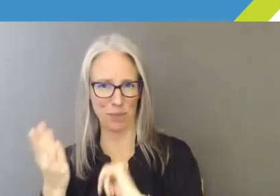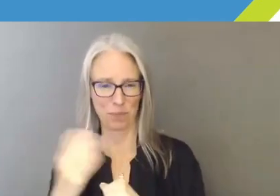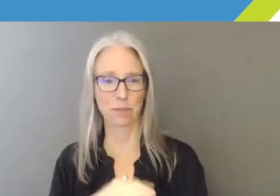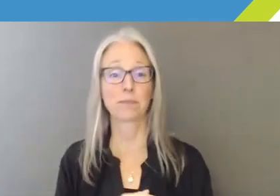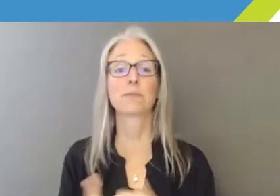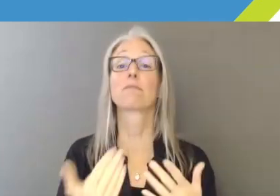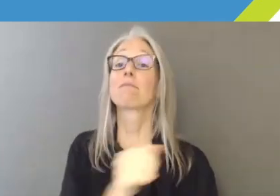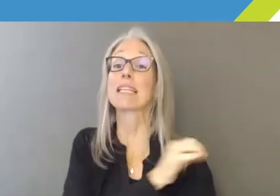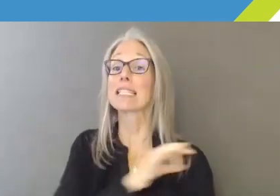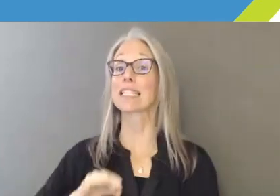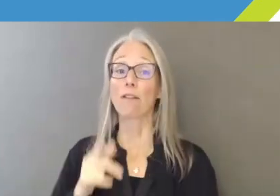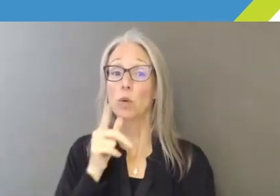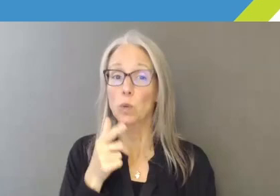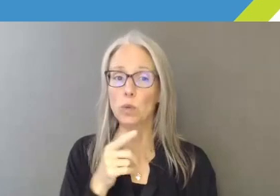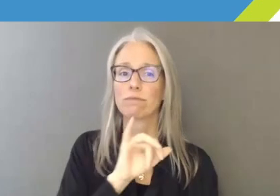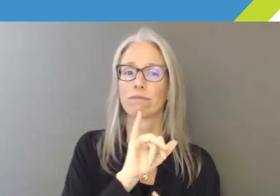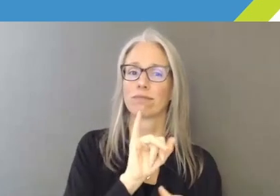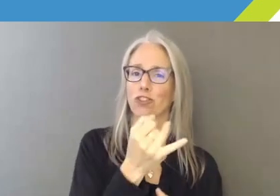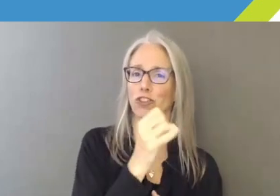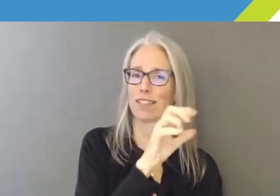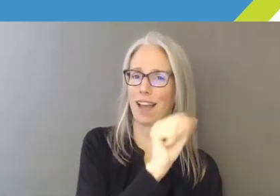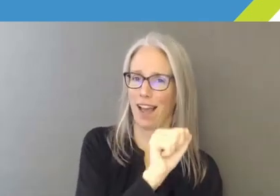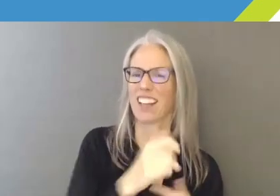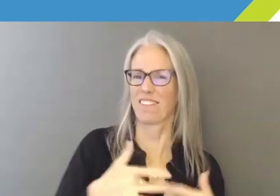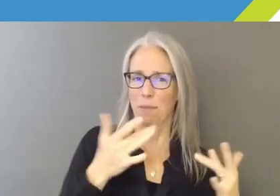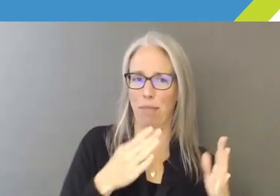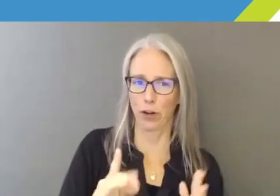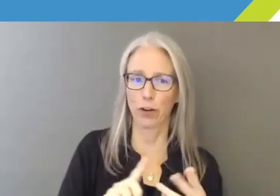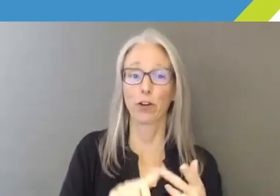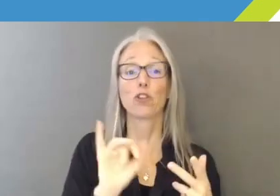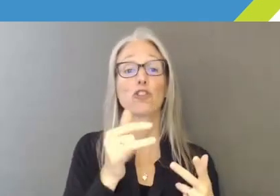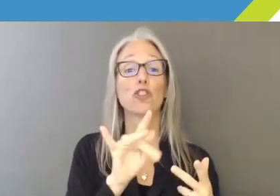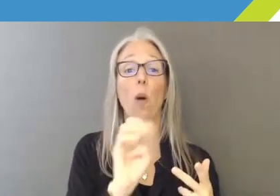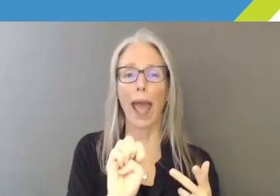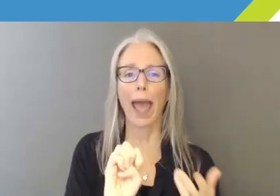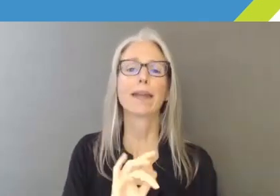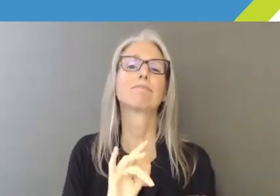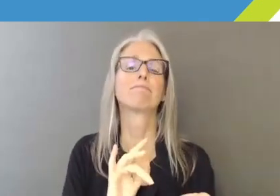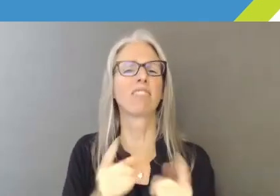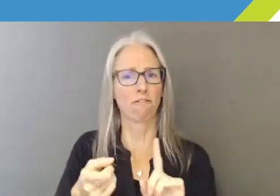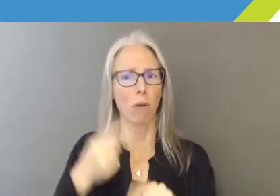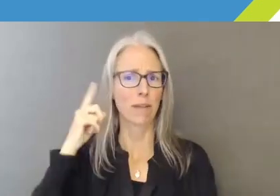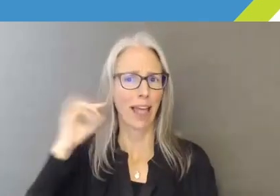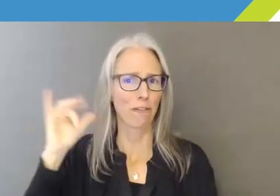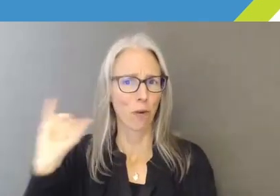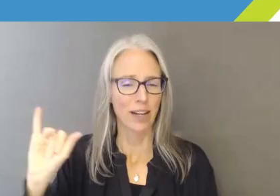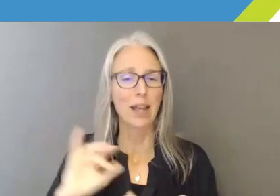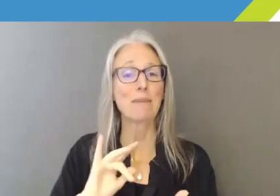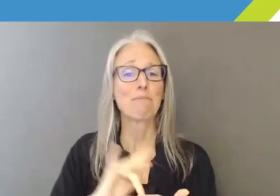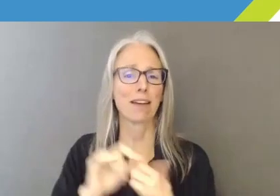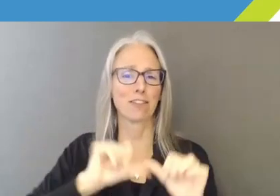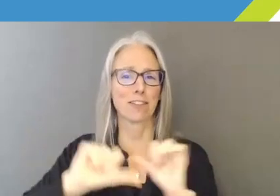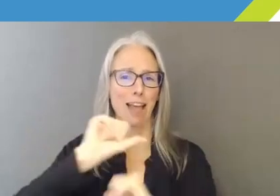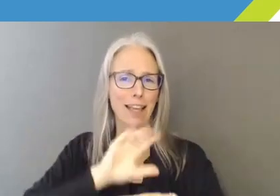We have staff here. Jessica Travis is the event planner. Joanne Hatchett, medical science liaison, came from California to support us. And we have